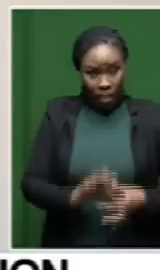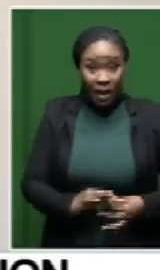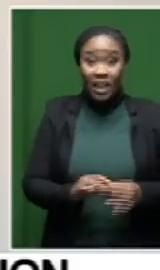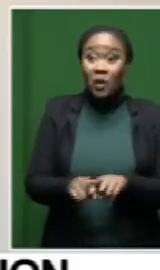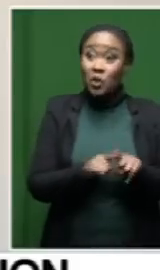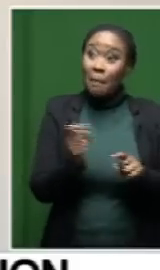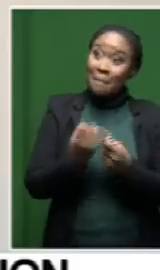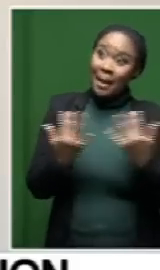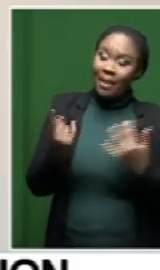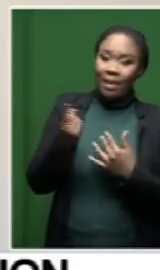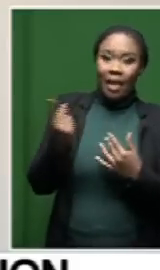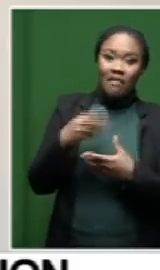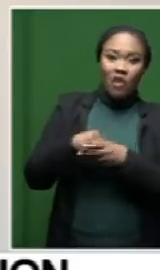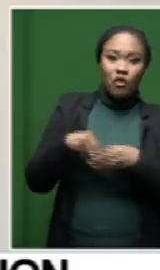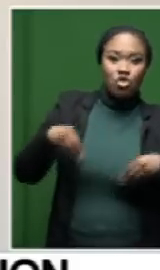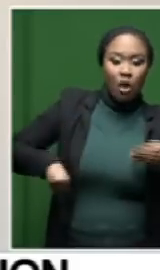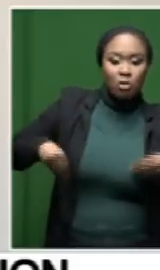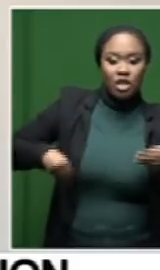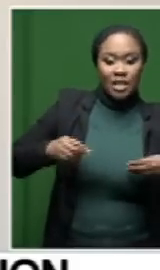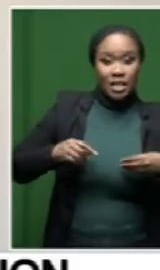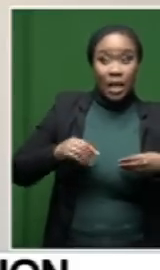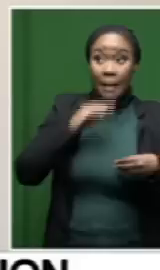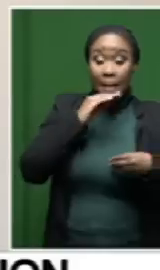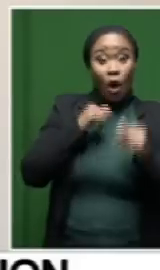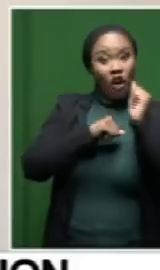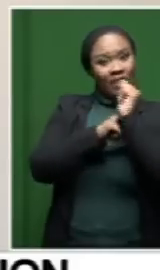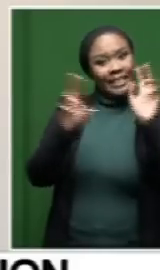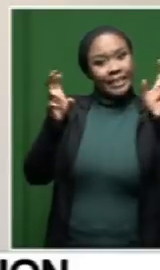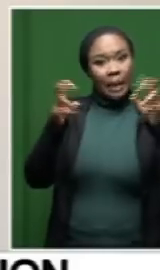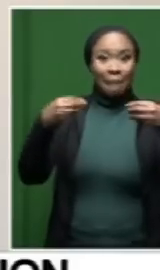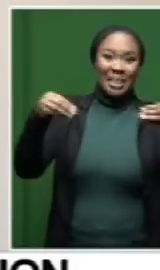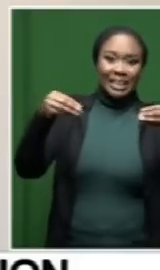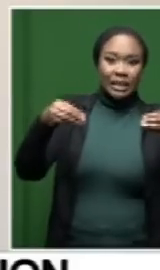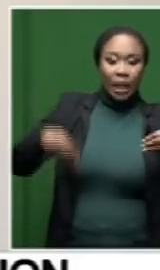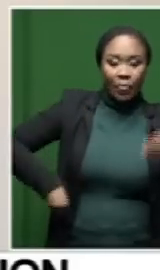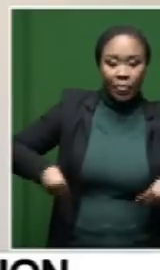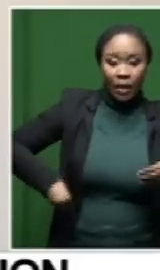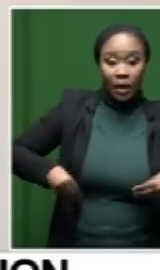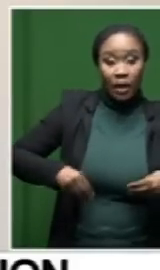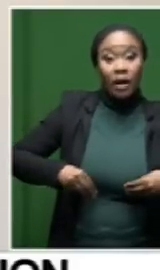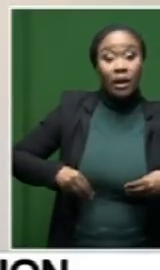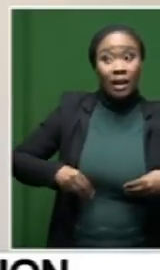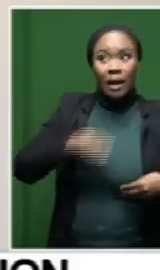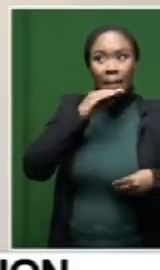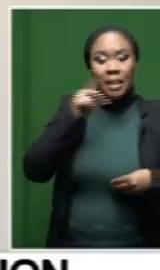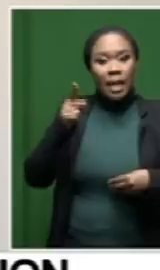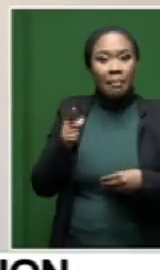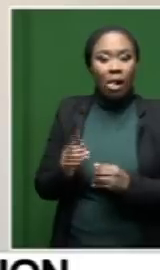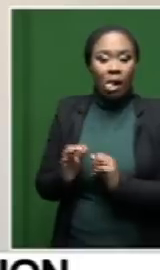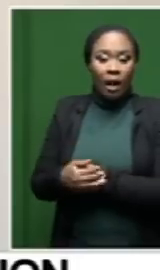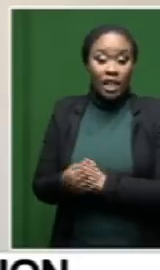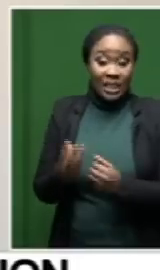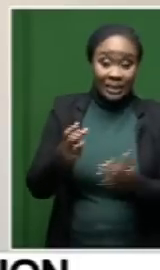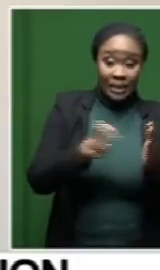their tracks. They don't steal money like robbing a bank with a machine